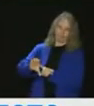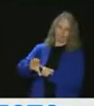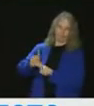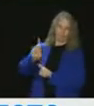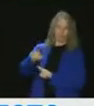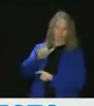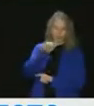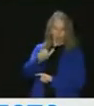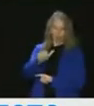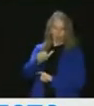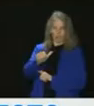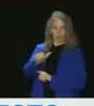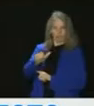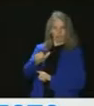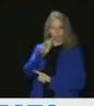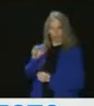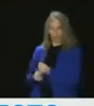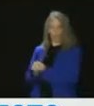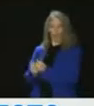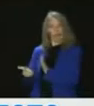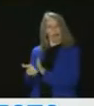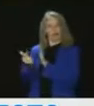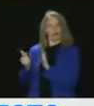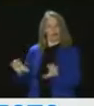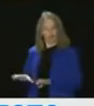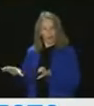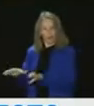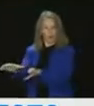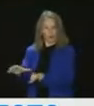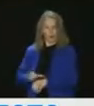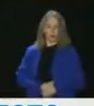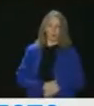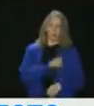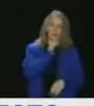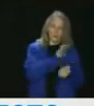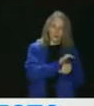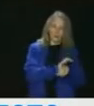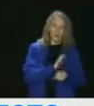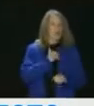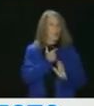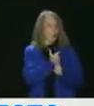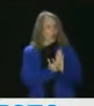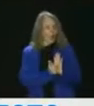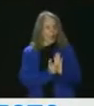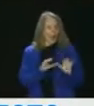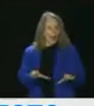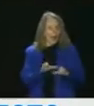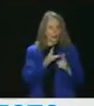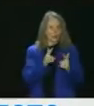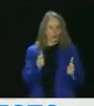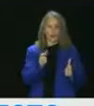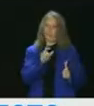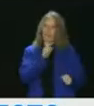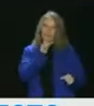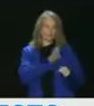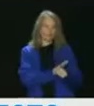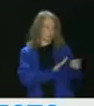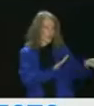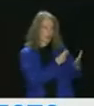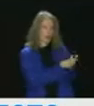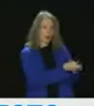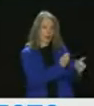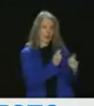illegal activity. Are governed by laws, regulations, and practices that ensure funds cannot be used for